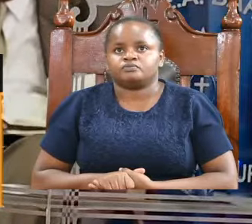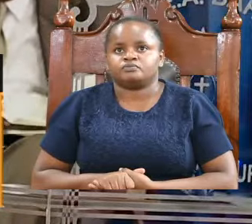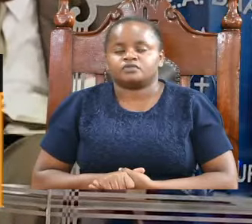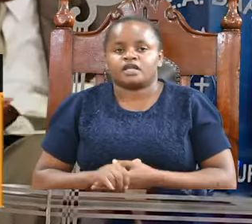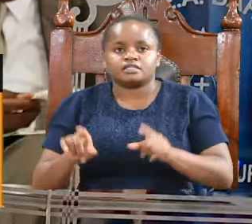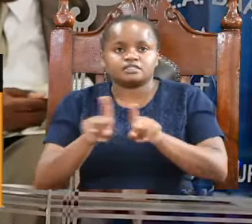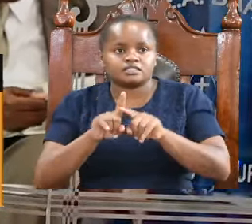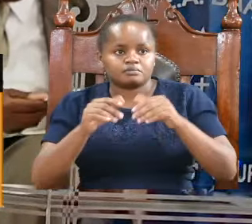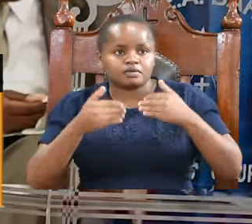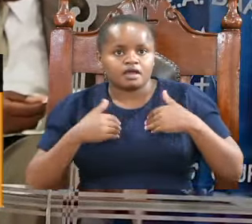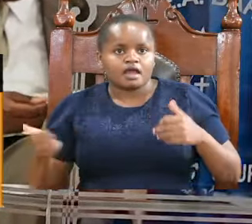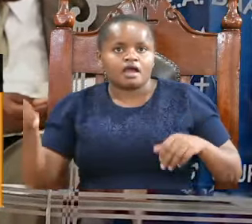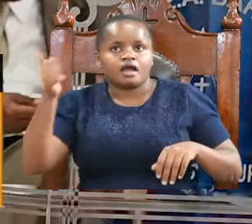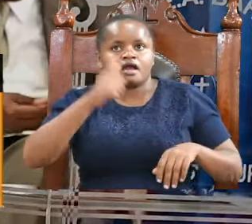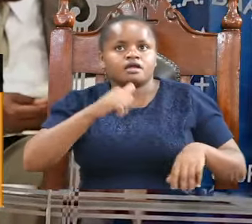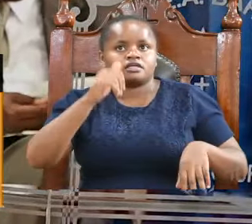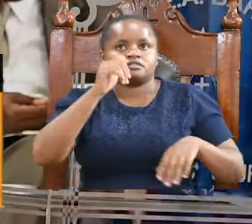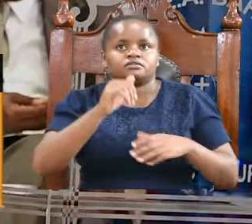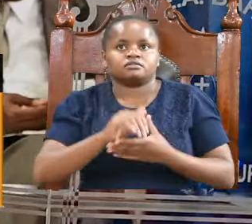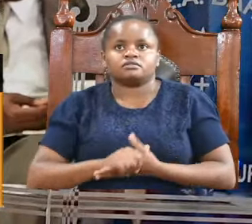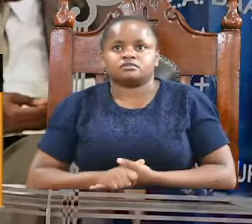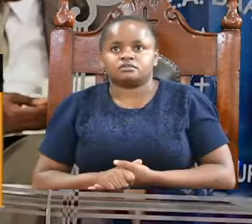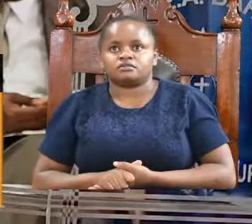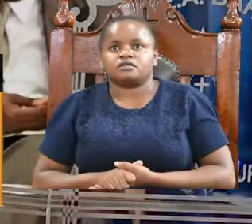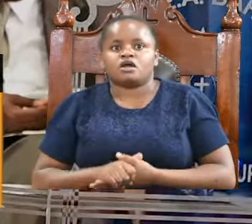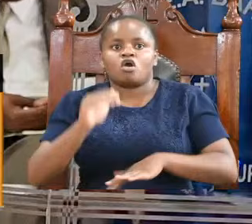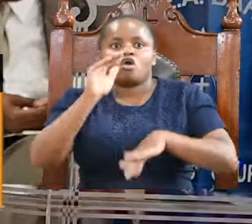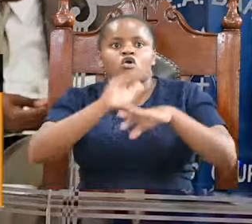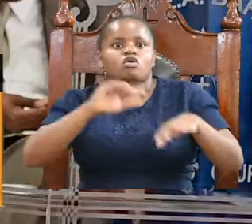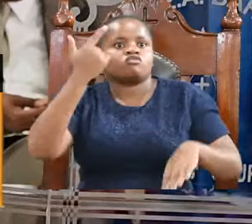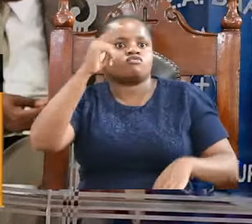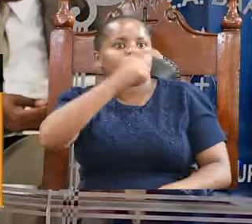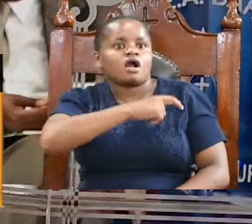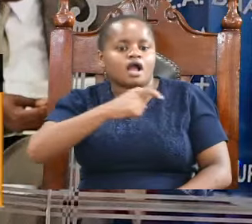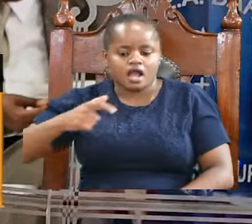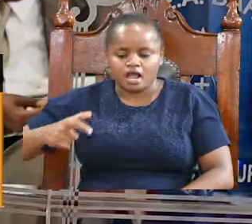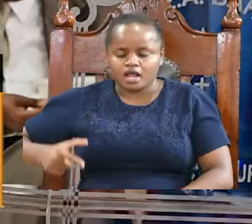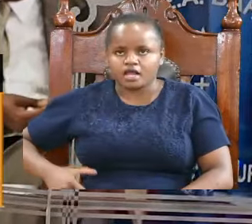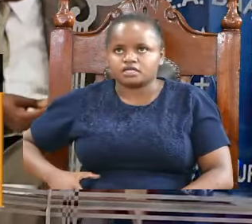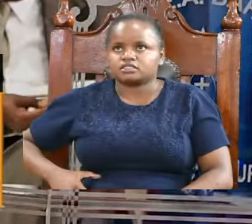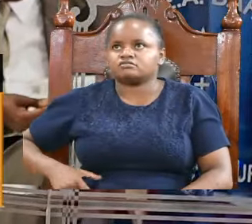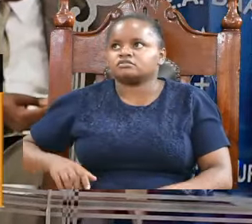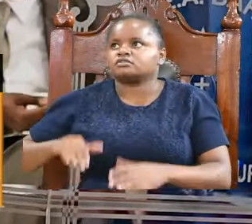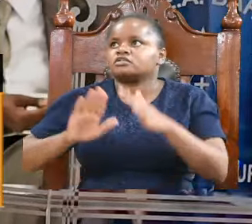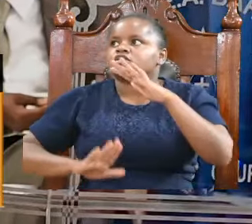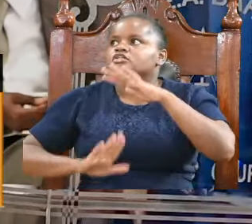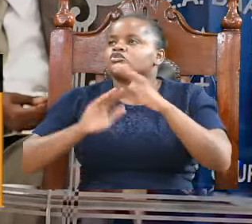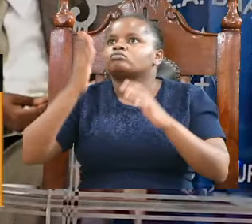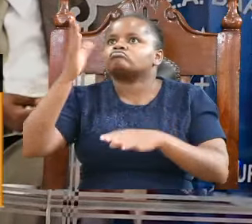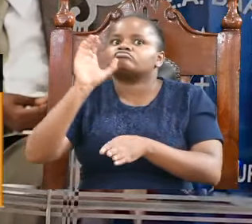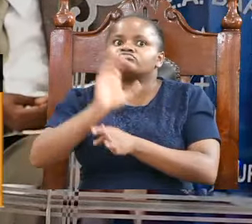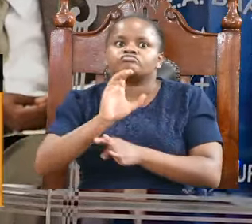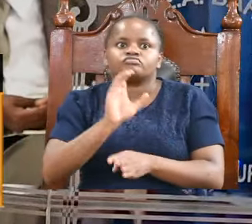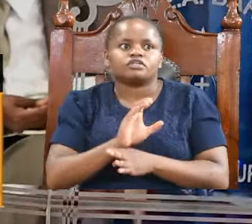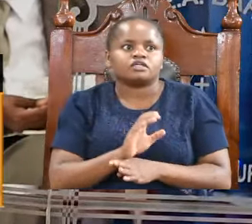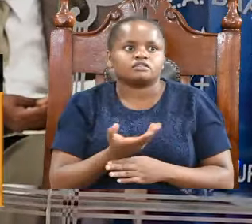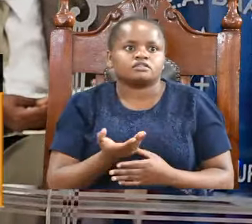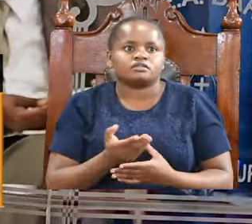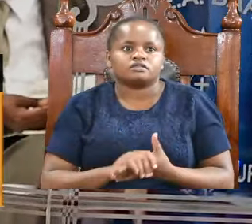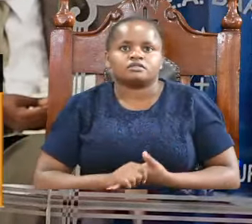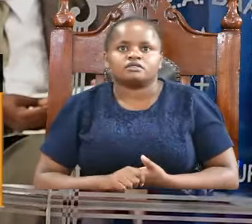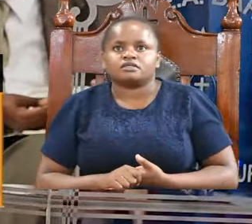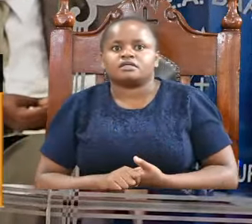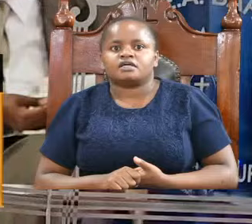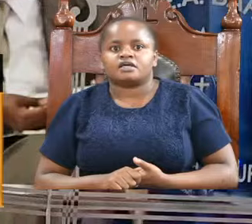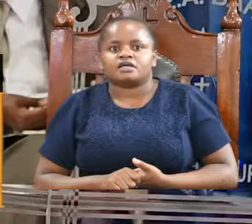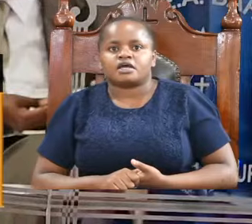We have another call from our ushers, especially upstairs church. The young